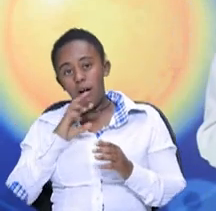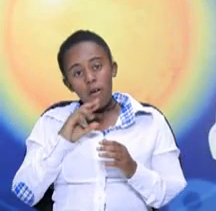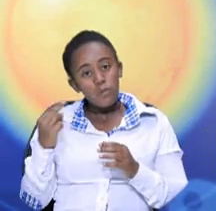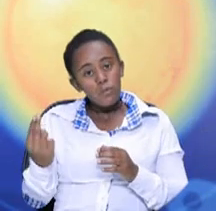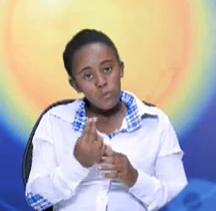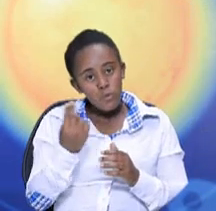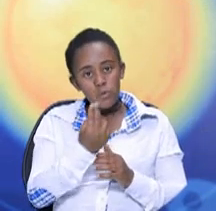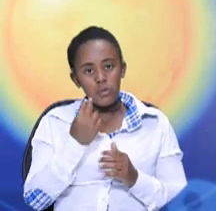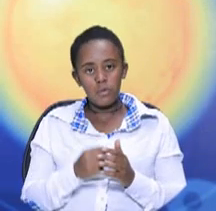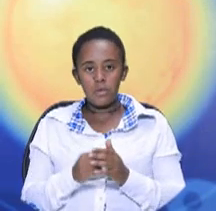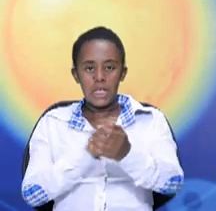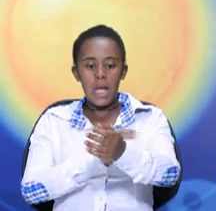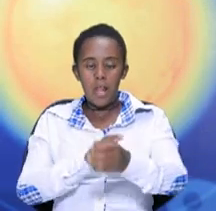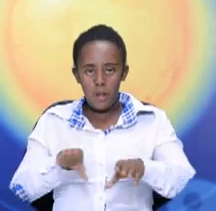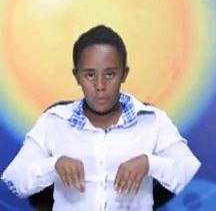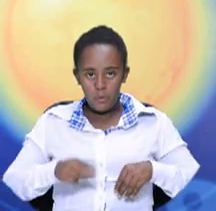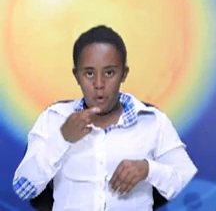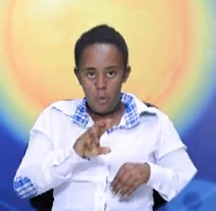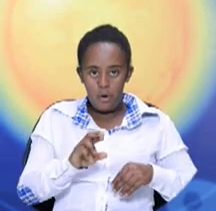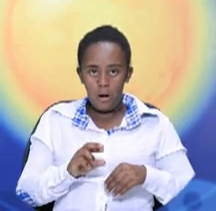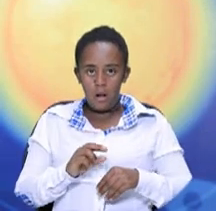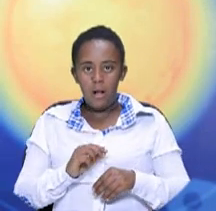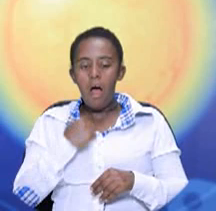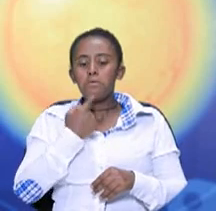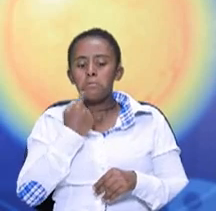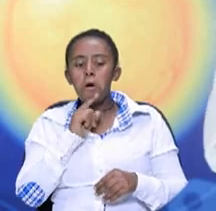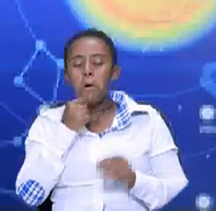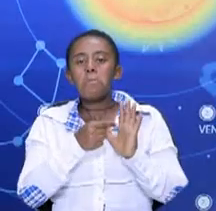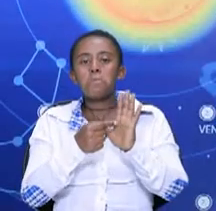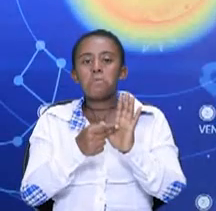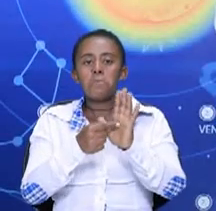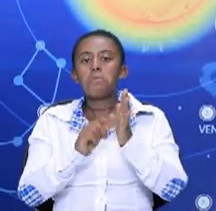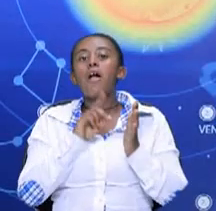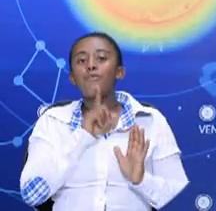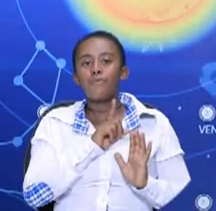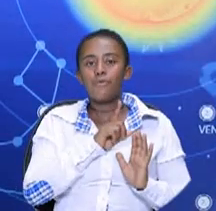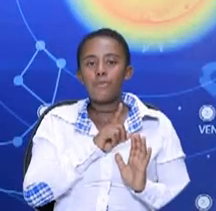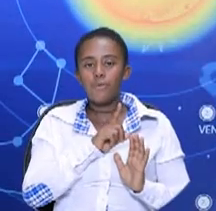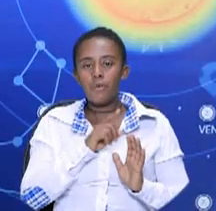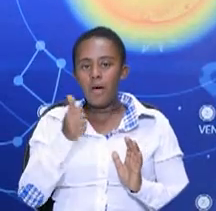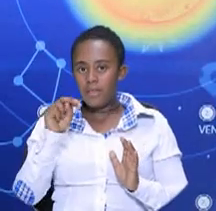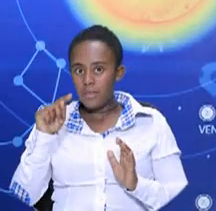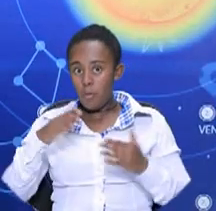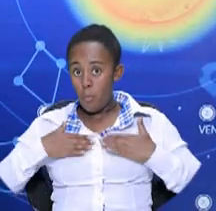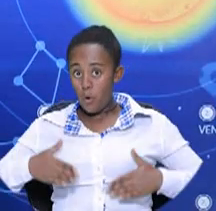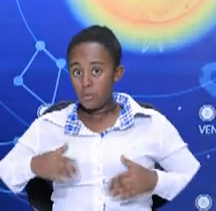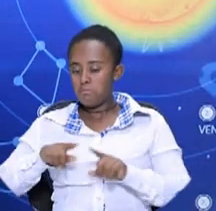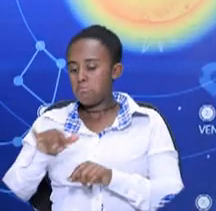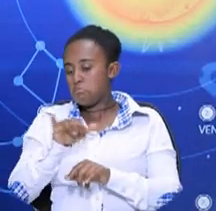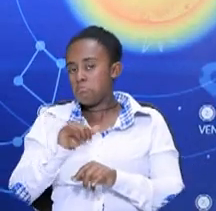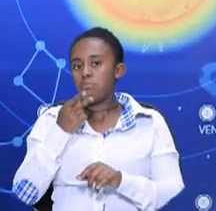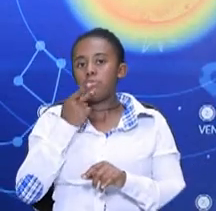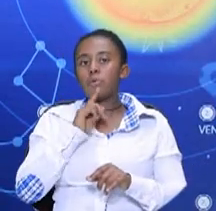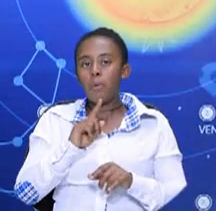as cell recognition or identity for the cell. And antibodies are also proteins,